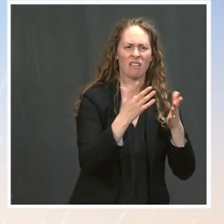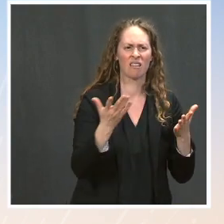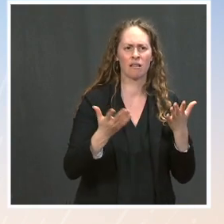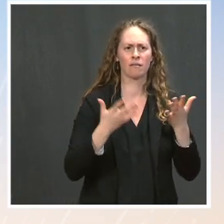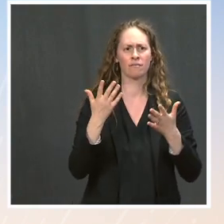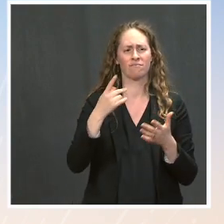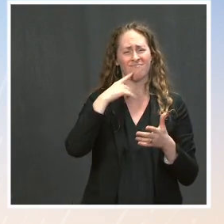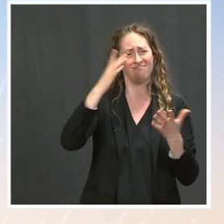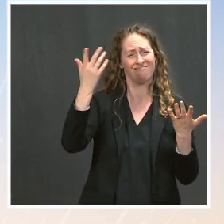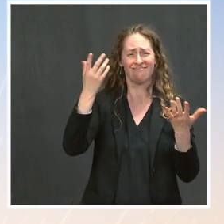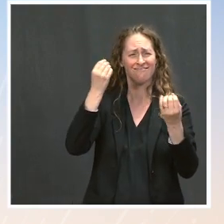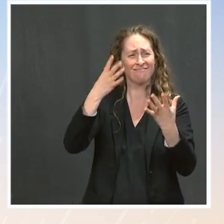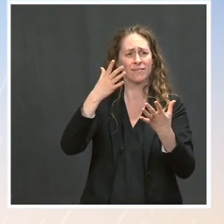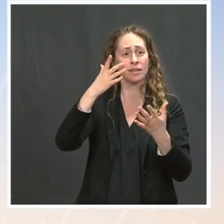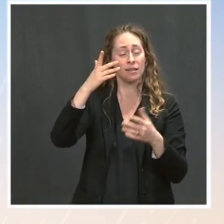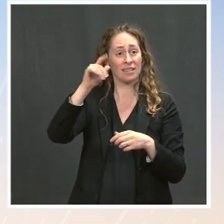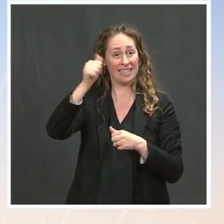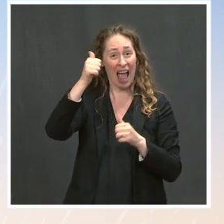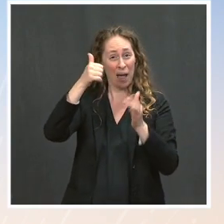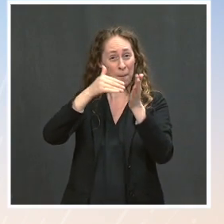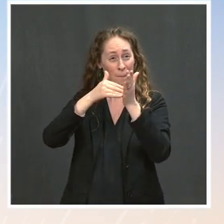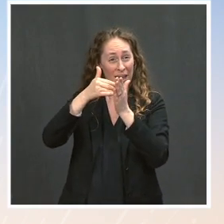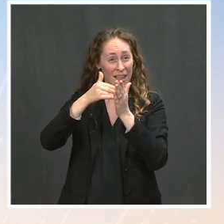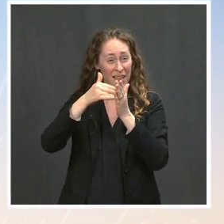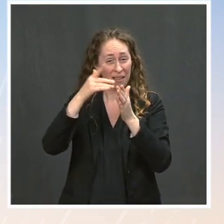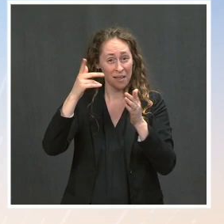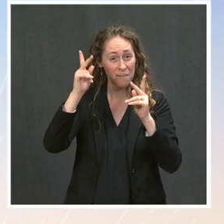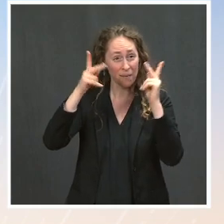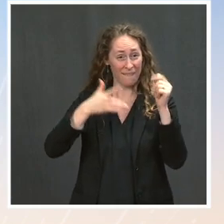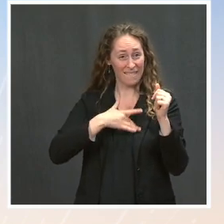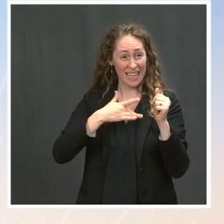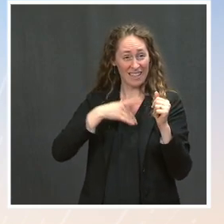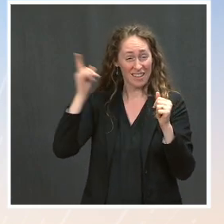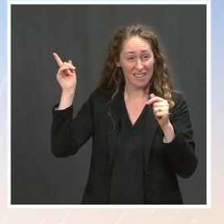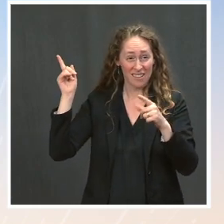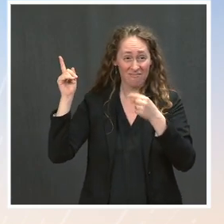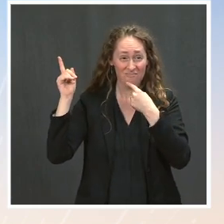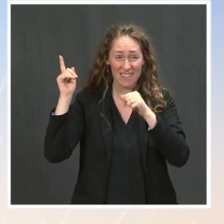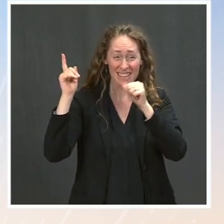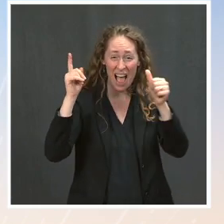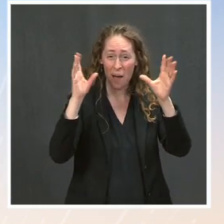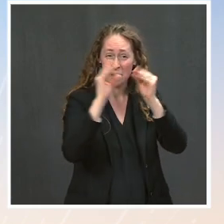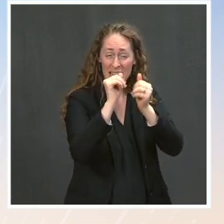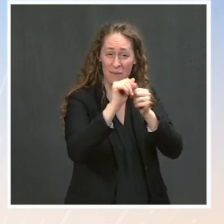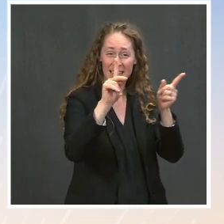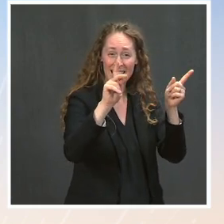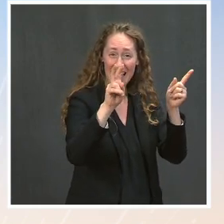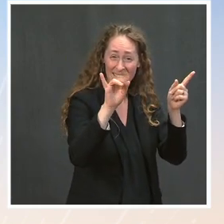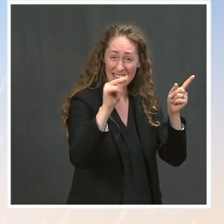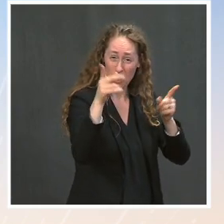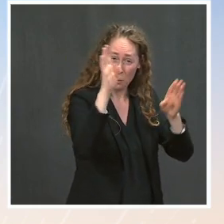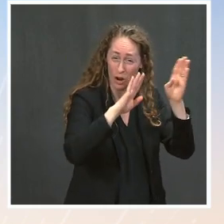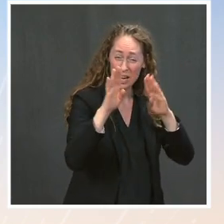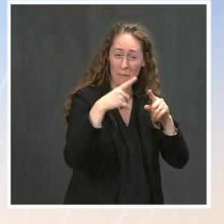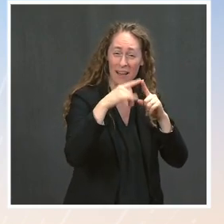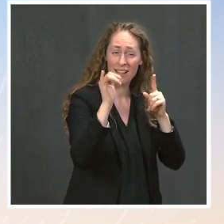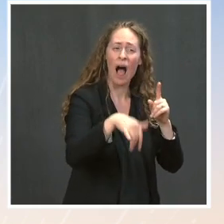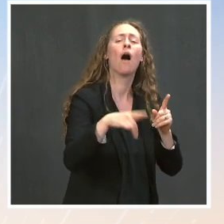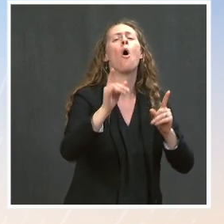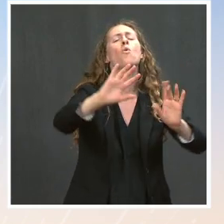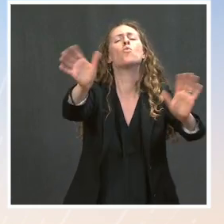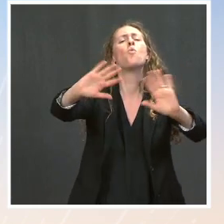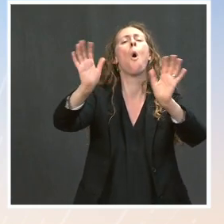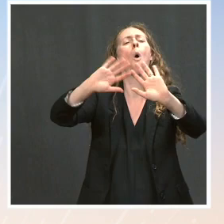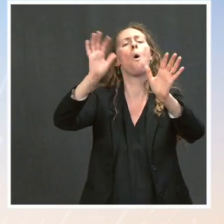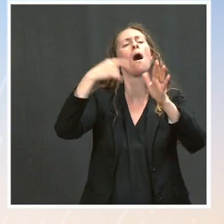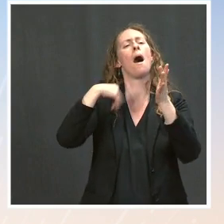meeting with Kevin McCarthy? No, I think tens of millions of people are concerned about H.R. 1 and budget reconciliation and going with that 50-vote threshold. I think I'm that not was a